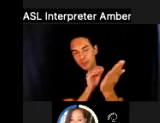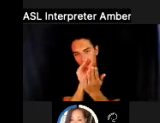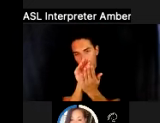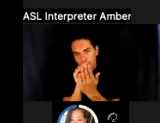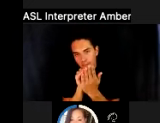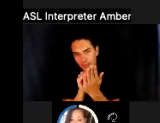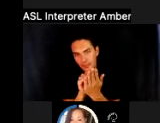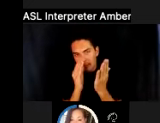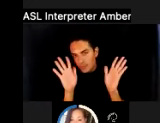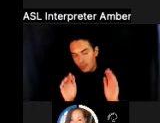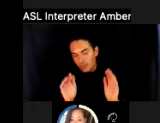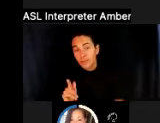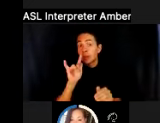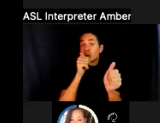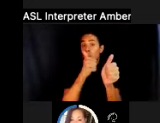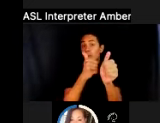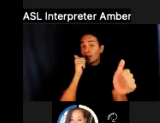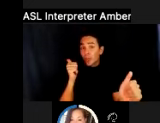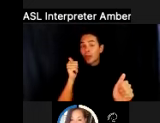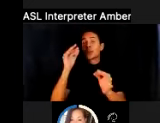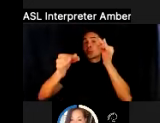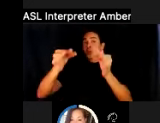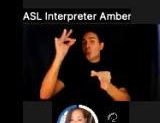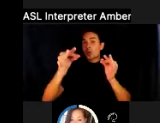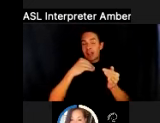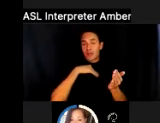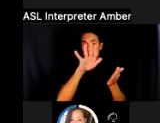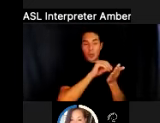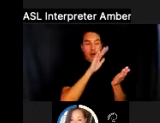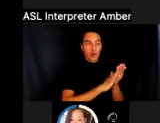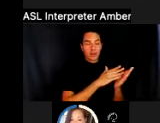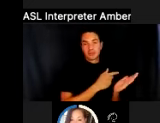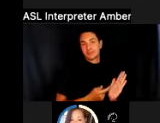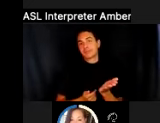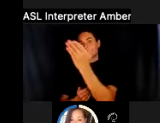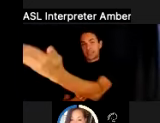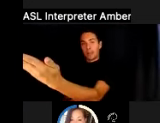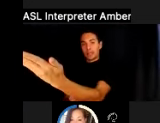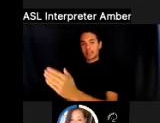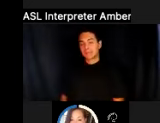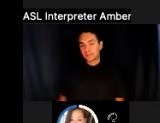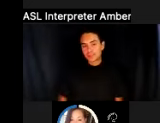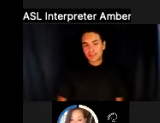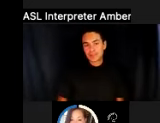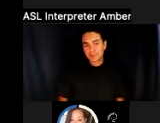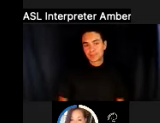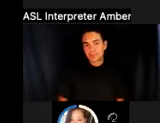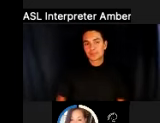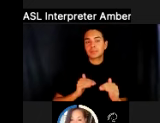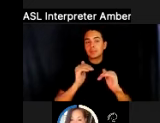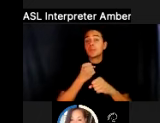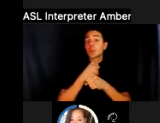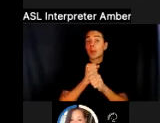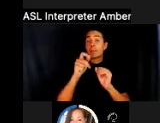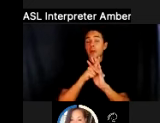and that's just to avoid being subpoenaed. Create policies about information which should be documented and which